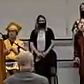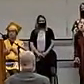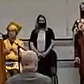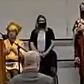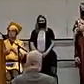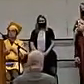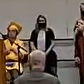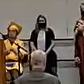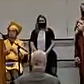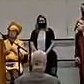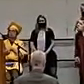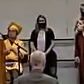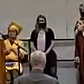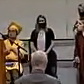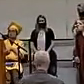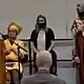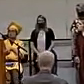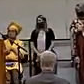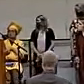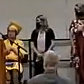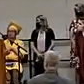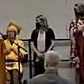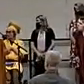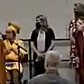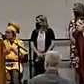taking videos.